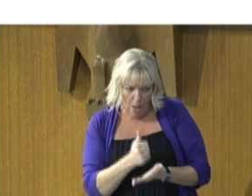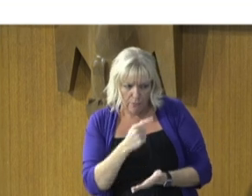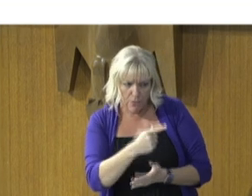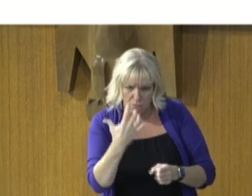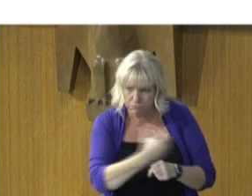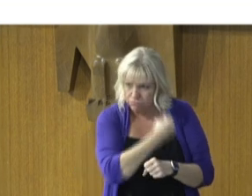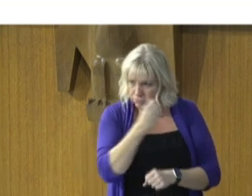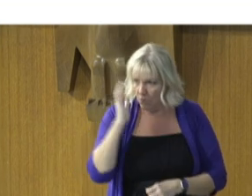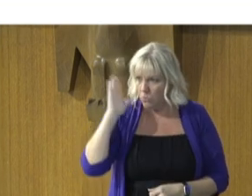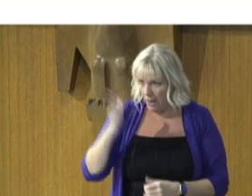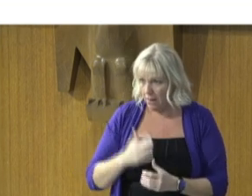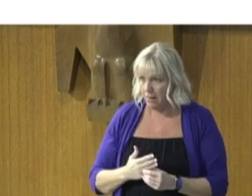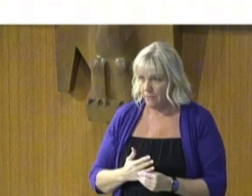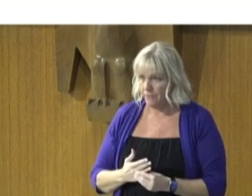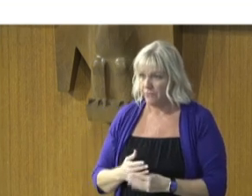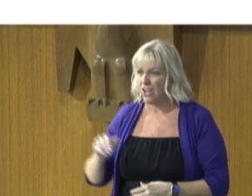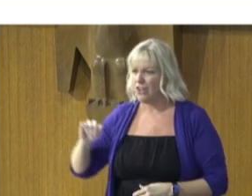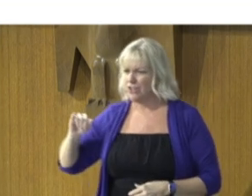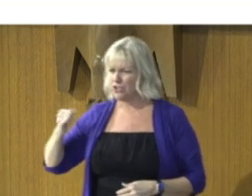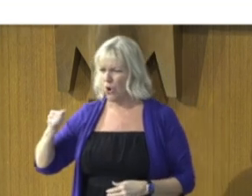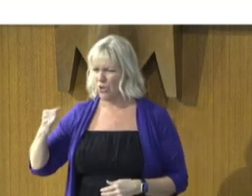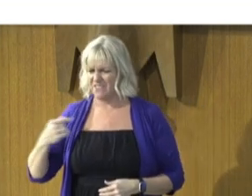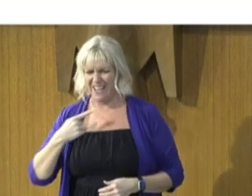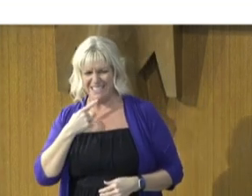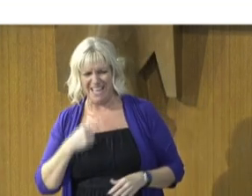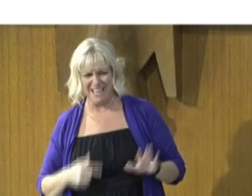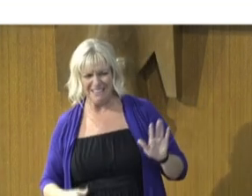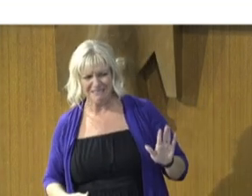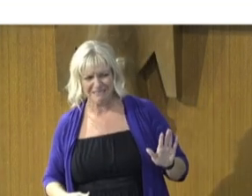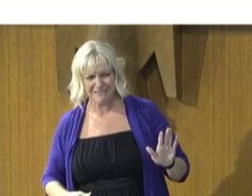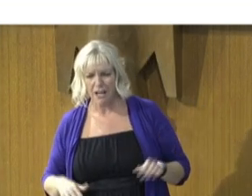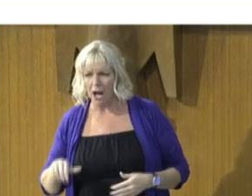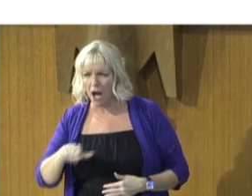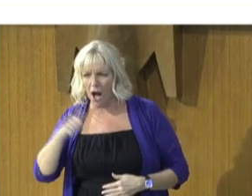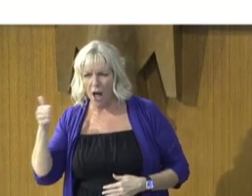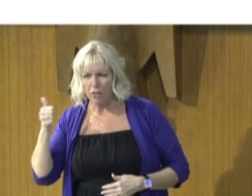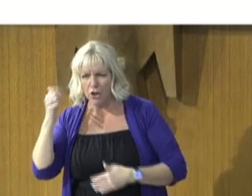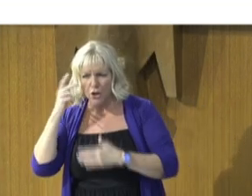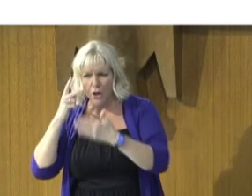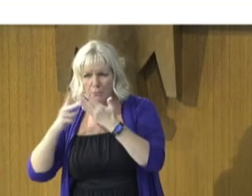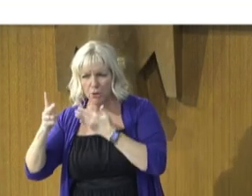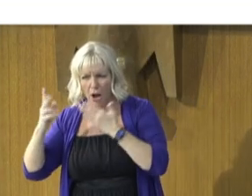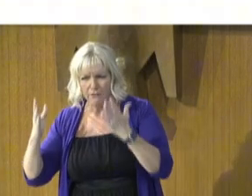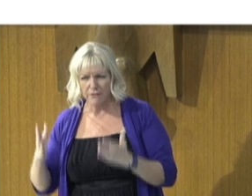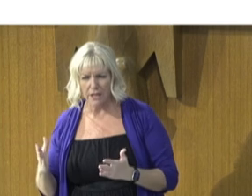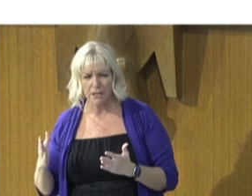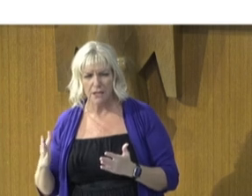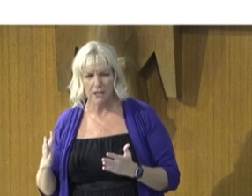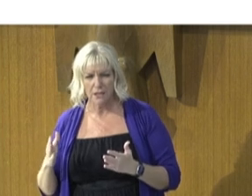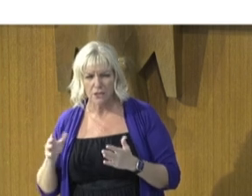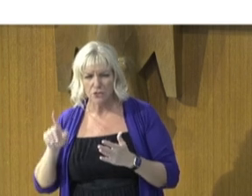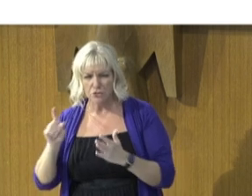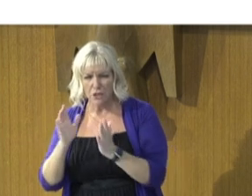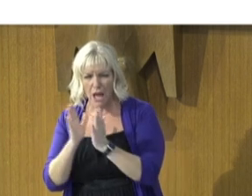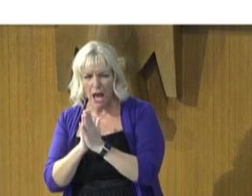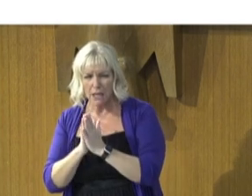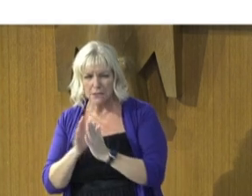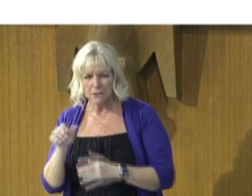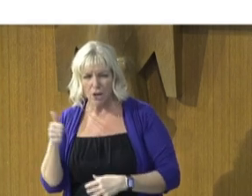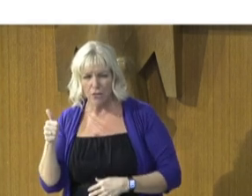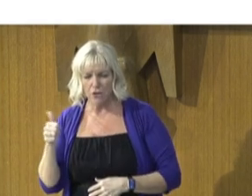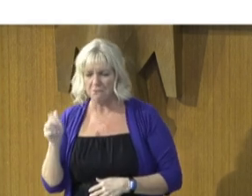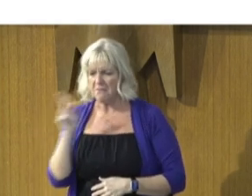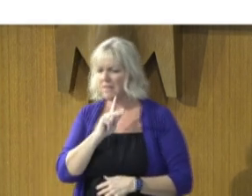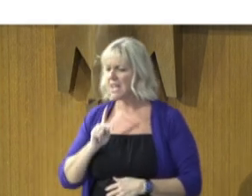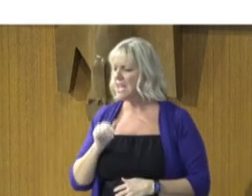king." But Jehoshaphat said, "Is there no other prophet of the Lord here of whom we may inquire?" The king of Israel